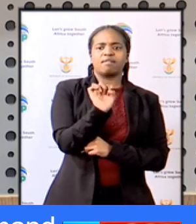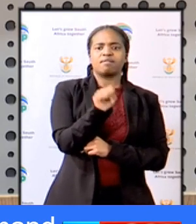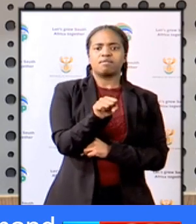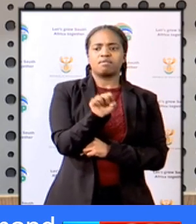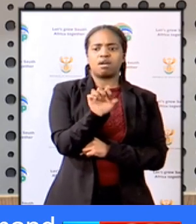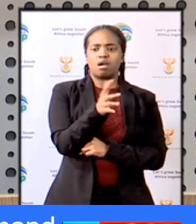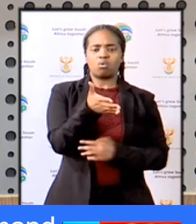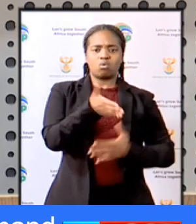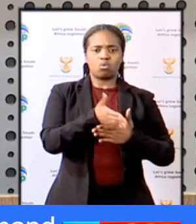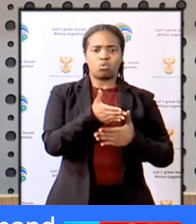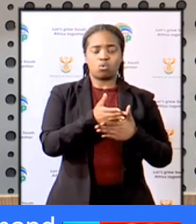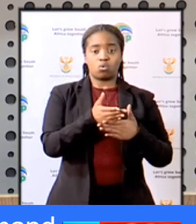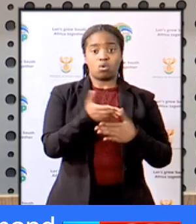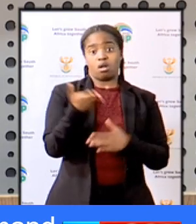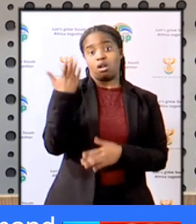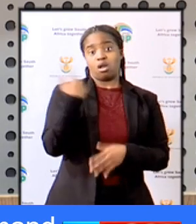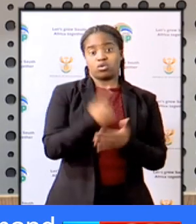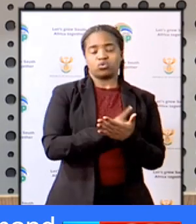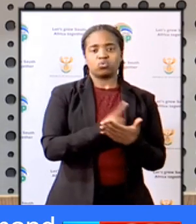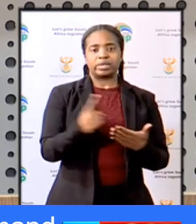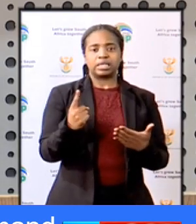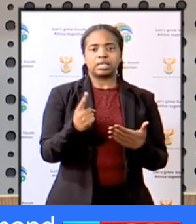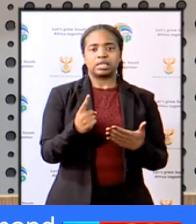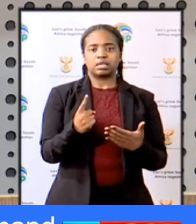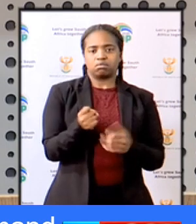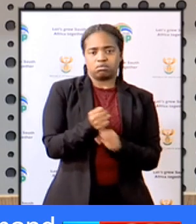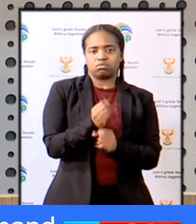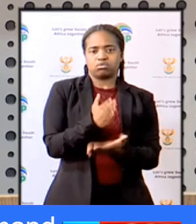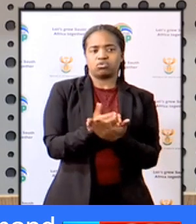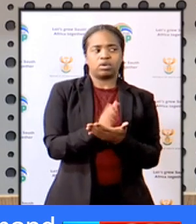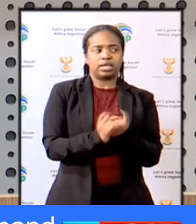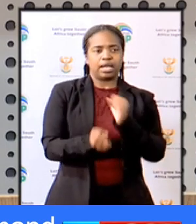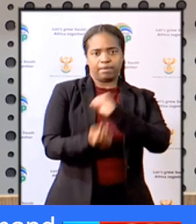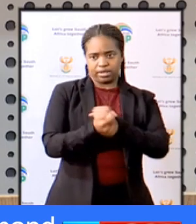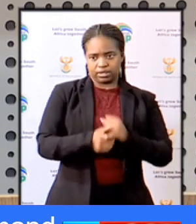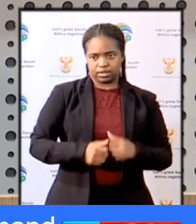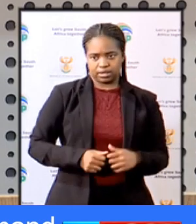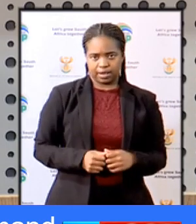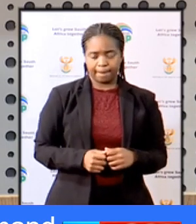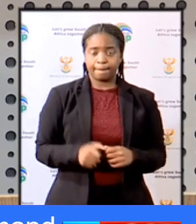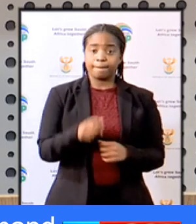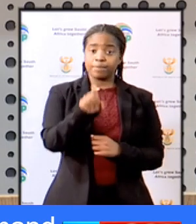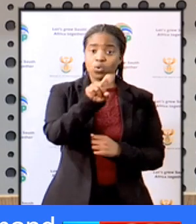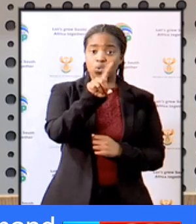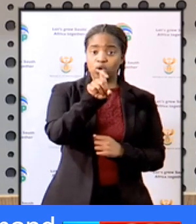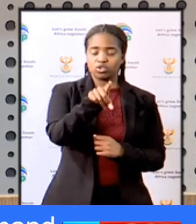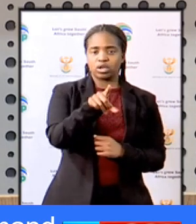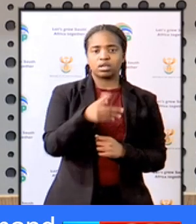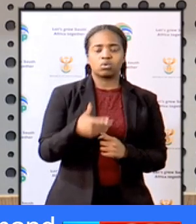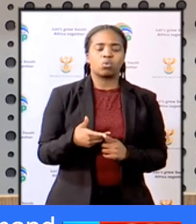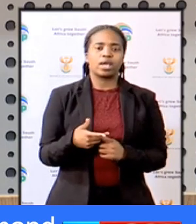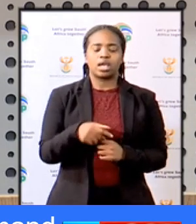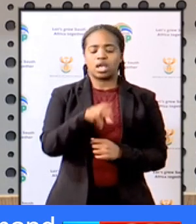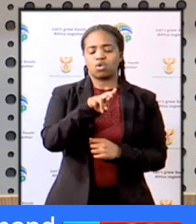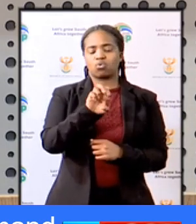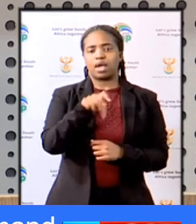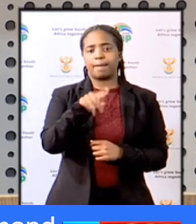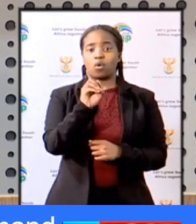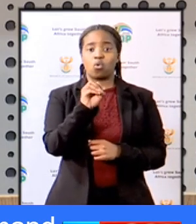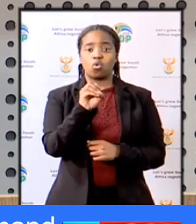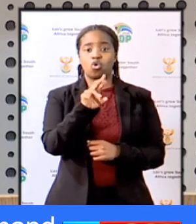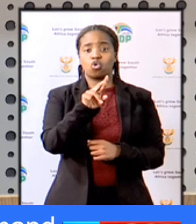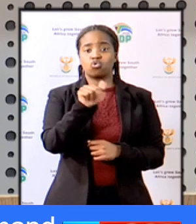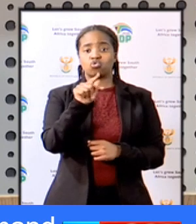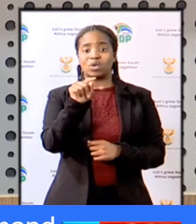steps last week to enable that. On your question of the repo rate, that's a